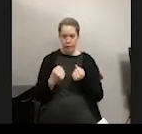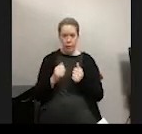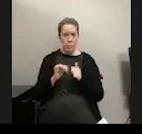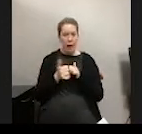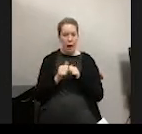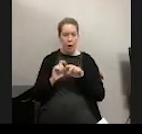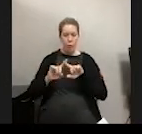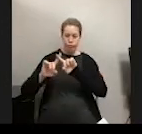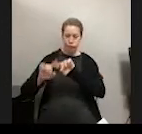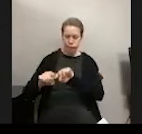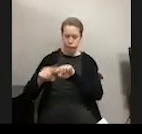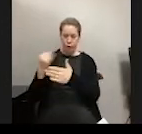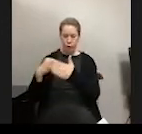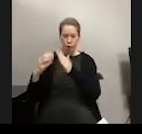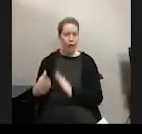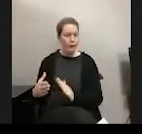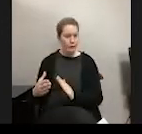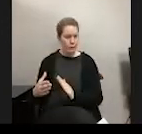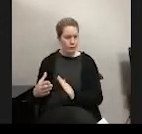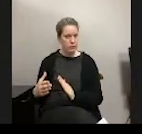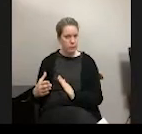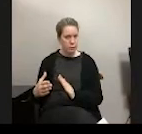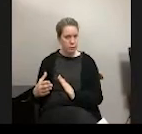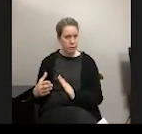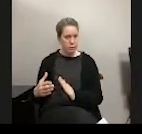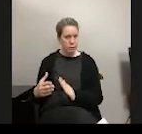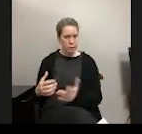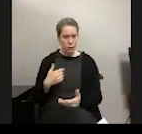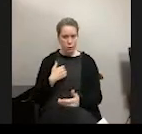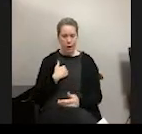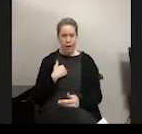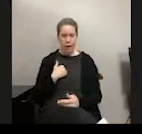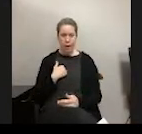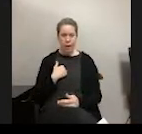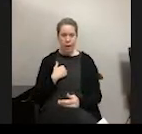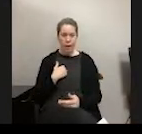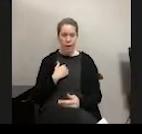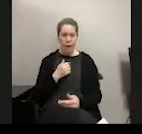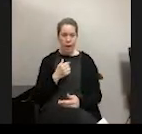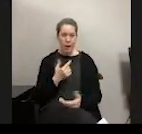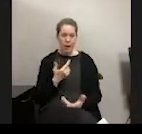So it's a reality. I don't go to my banker when I want to feel good.